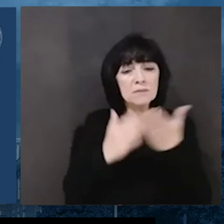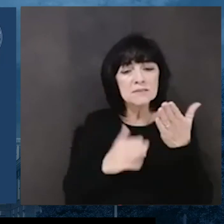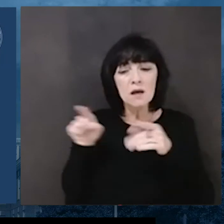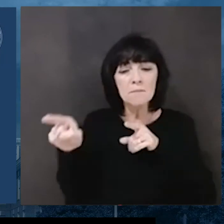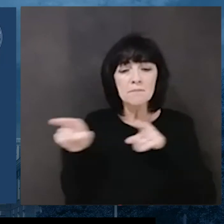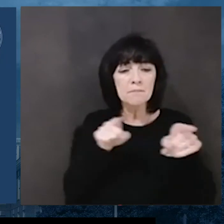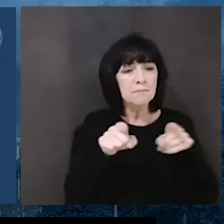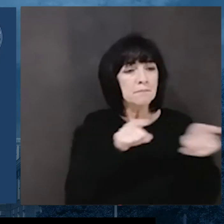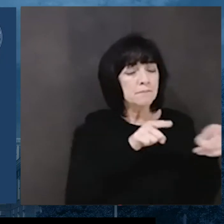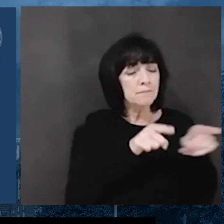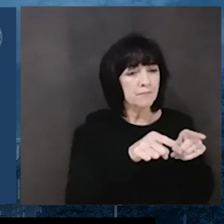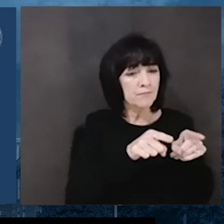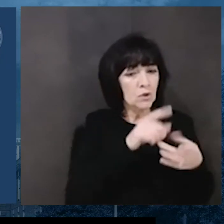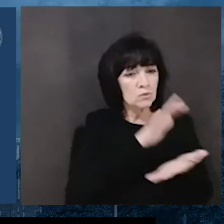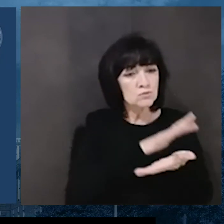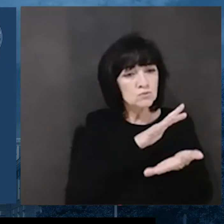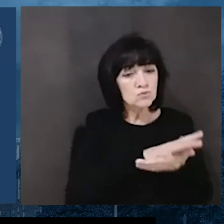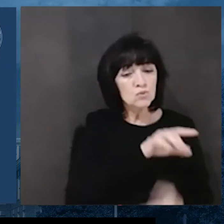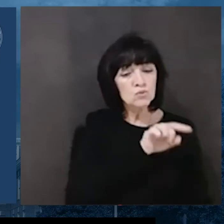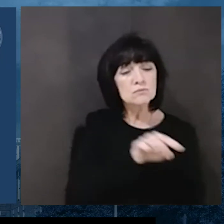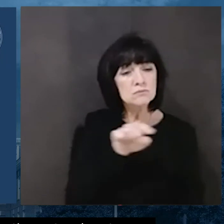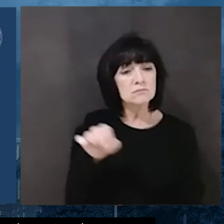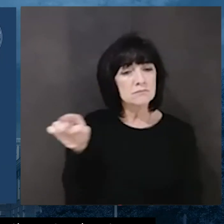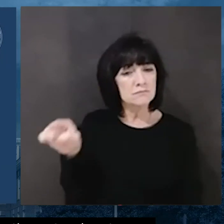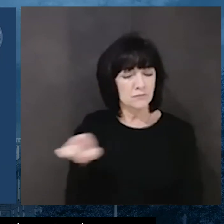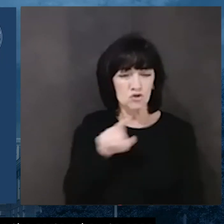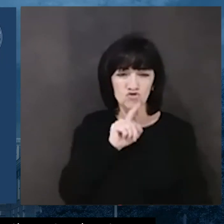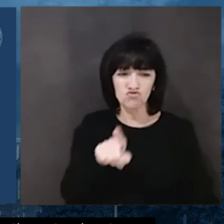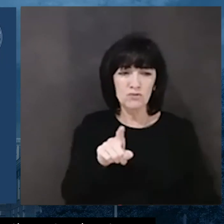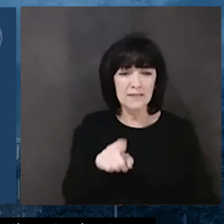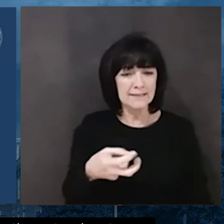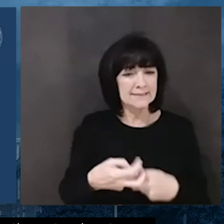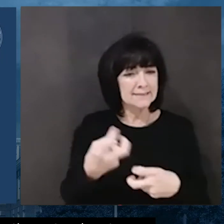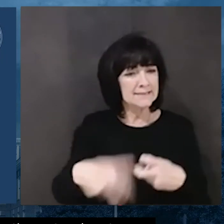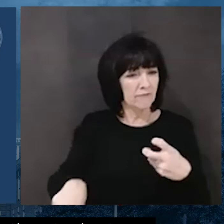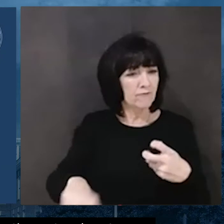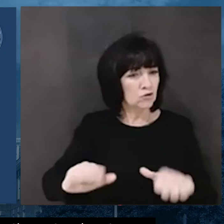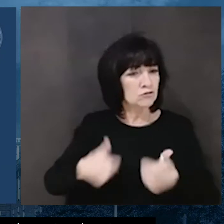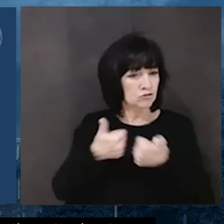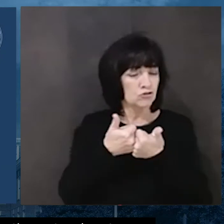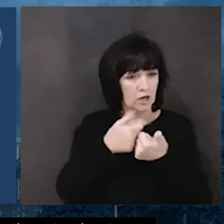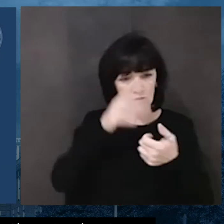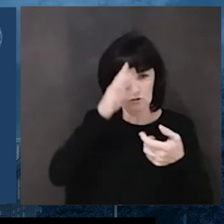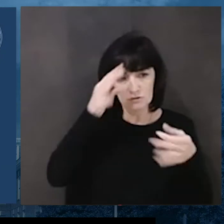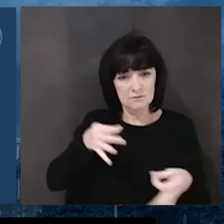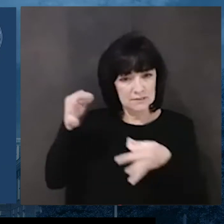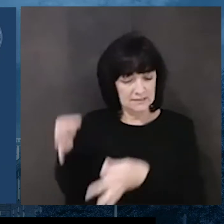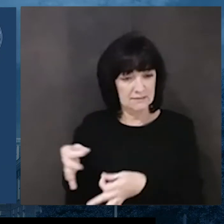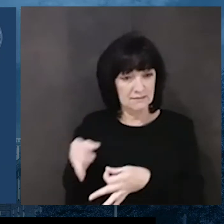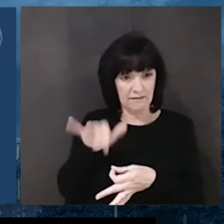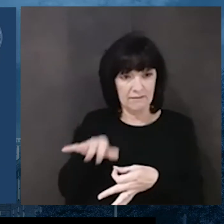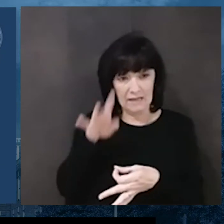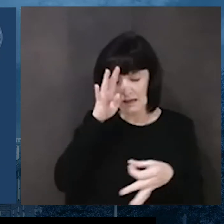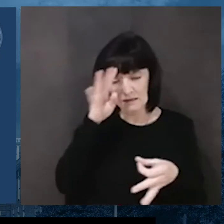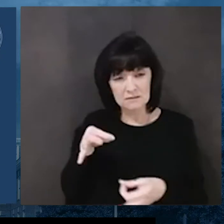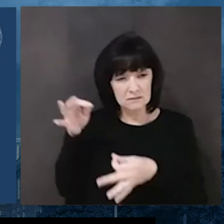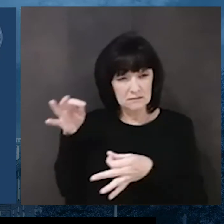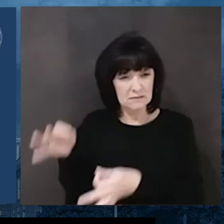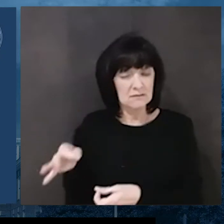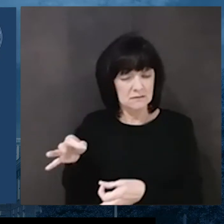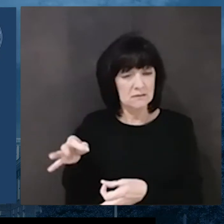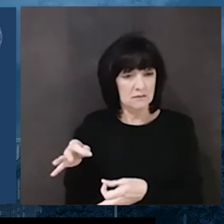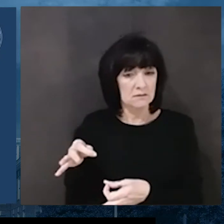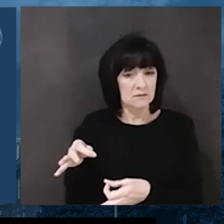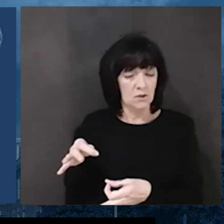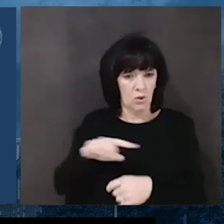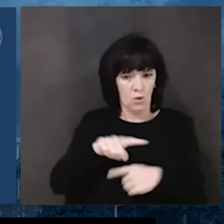our schools are the most difficult. And I think these decisions around, once we've gradually